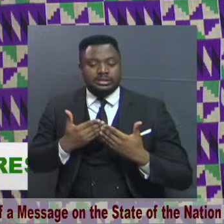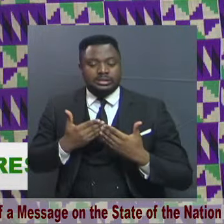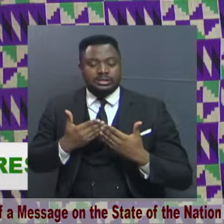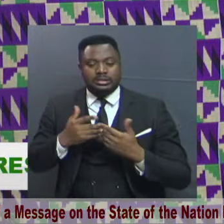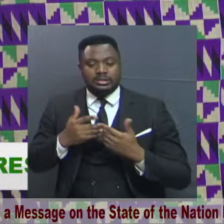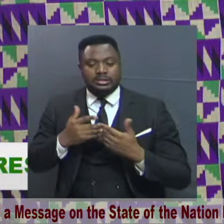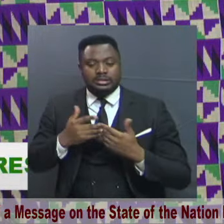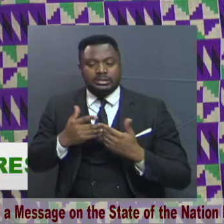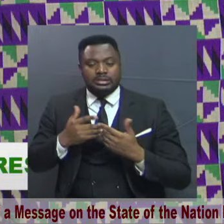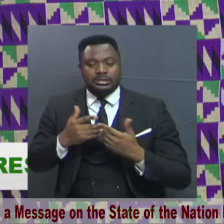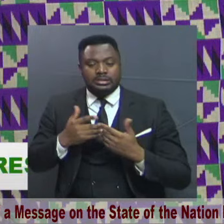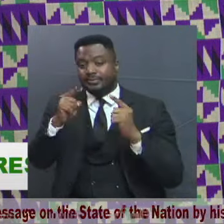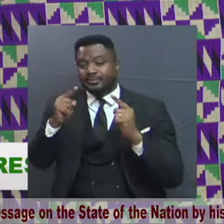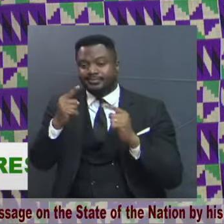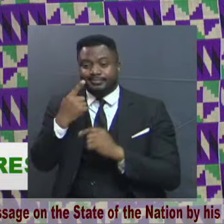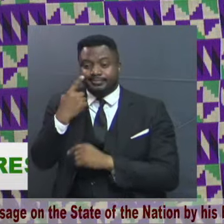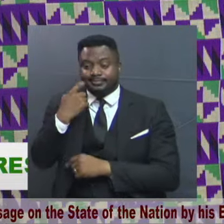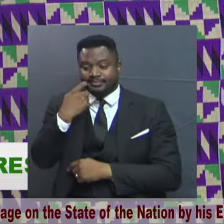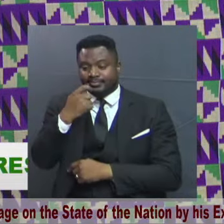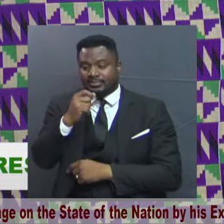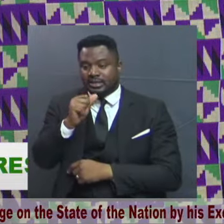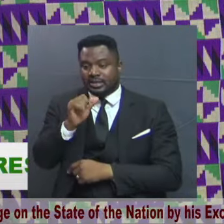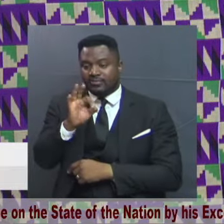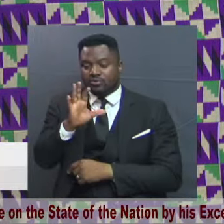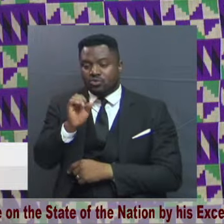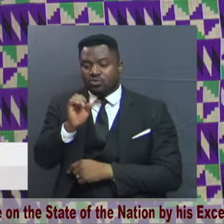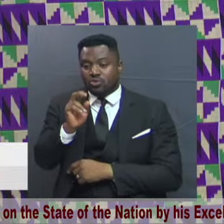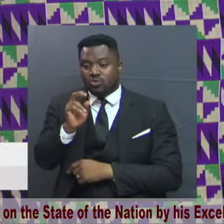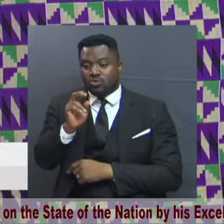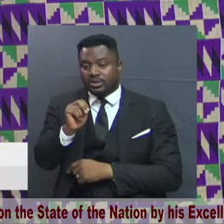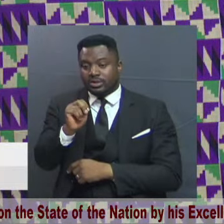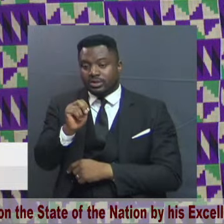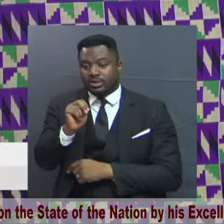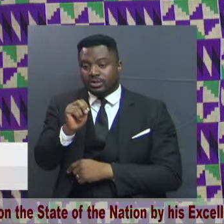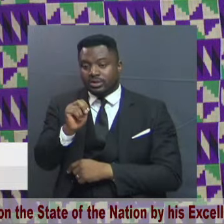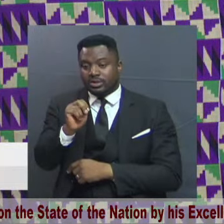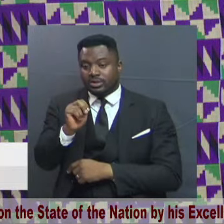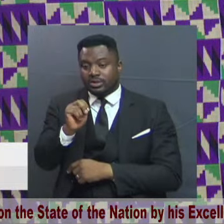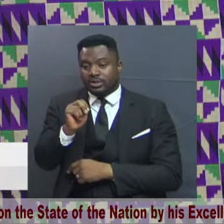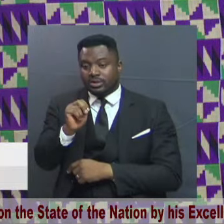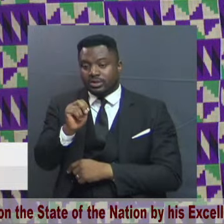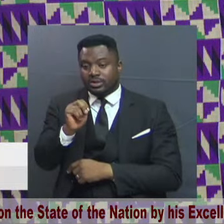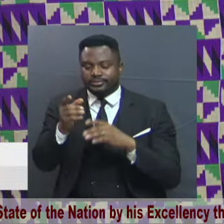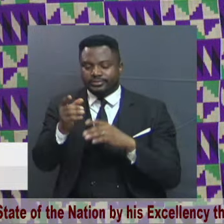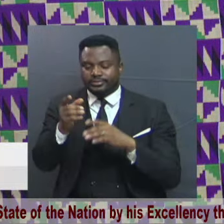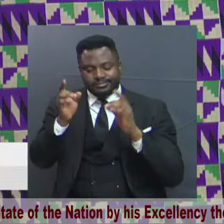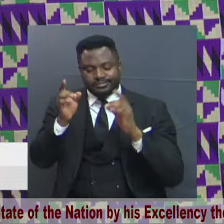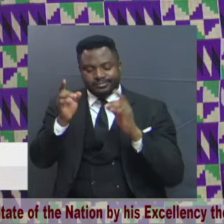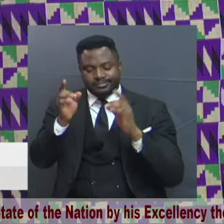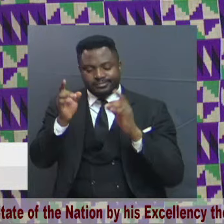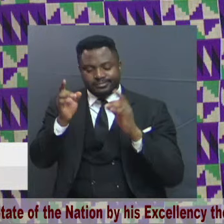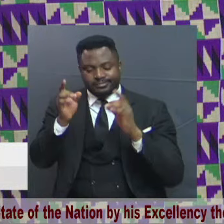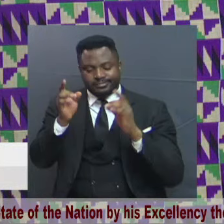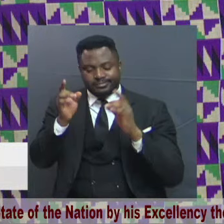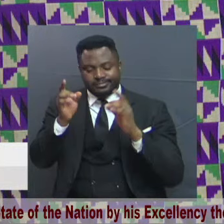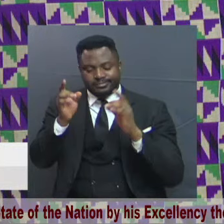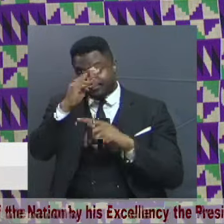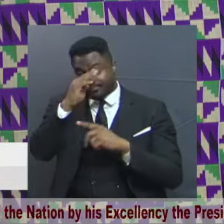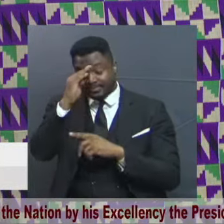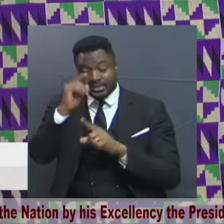success the recent afcon in civo was probably the Nadia of the performance of black